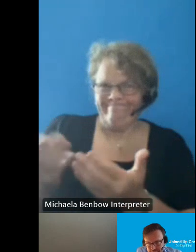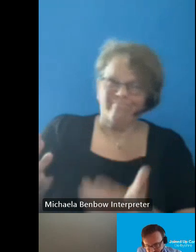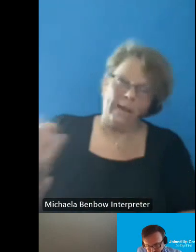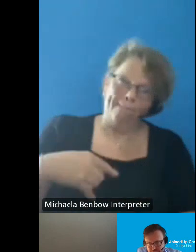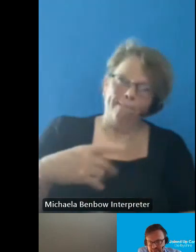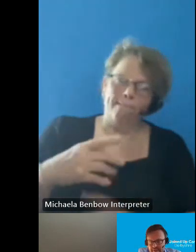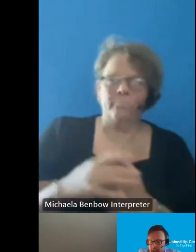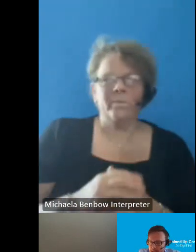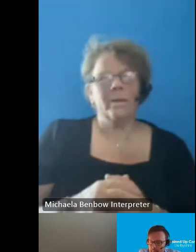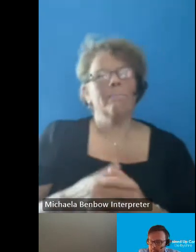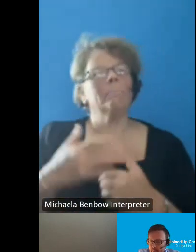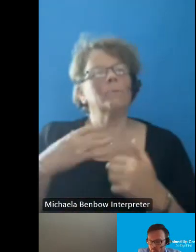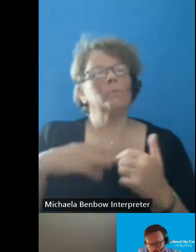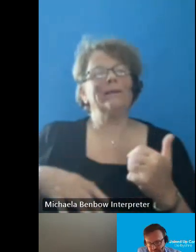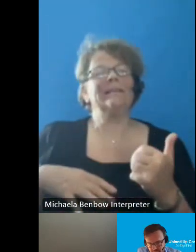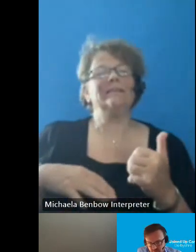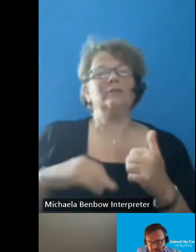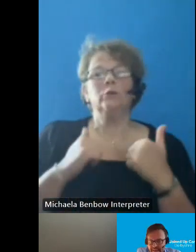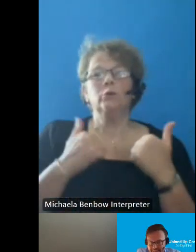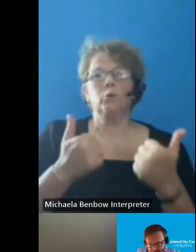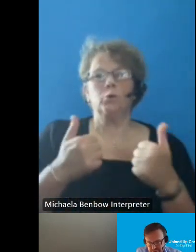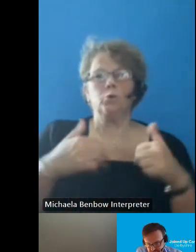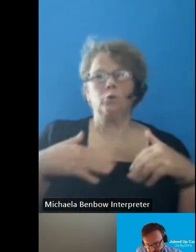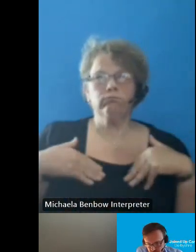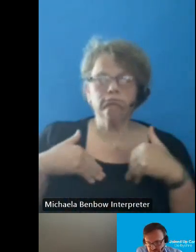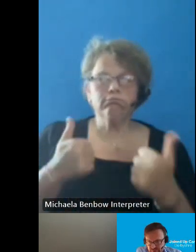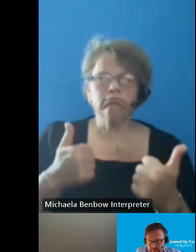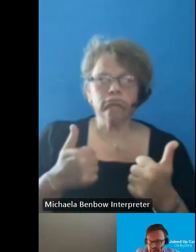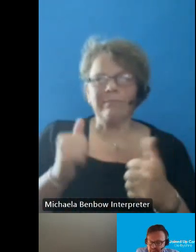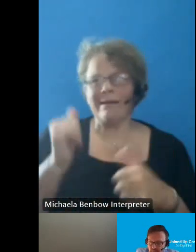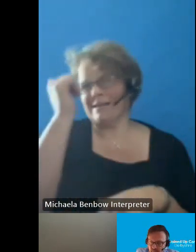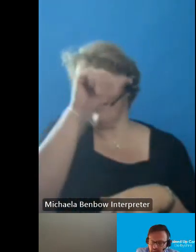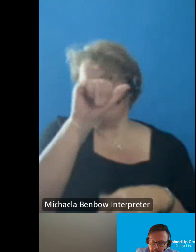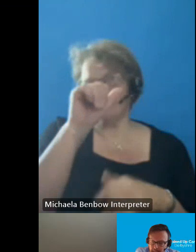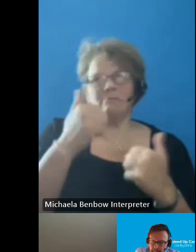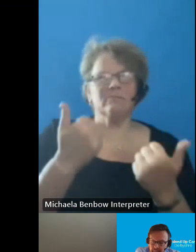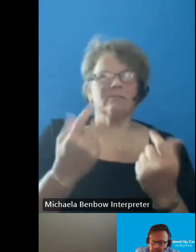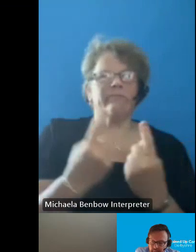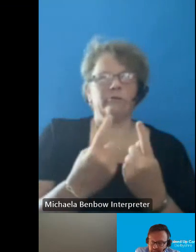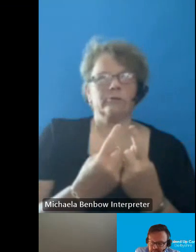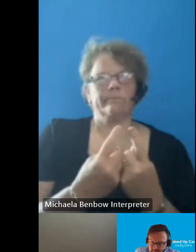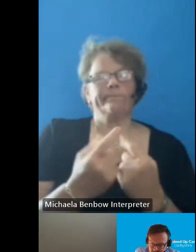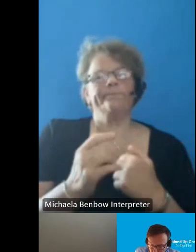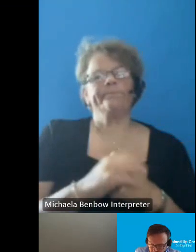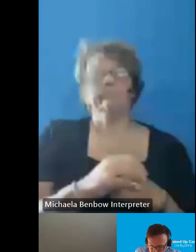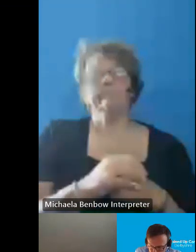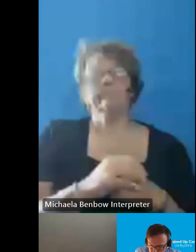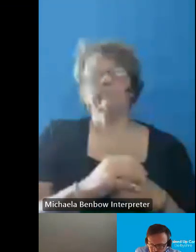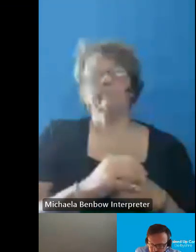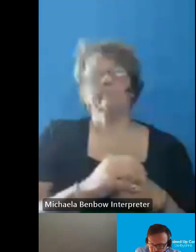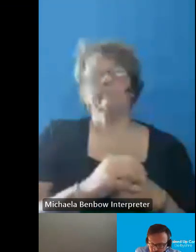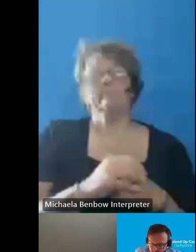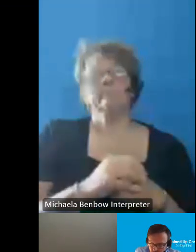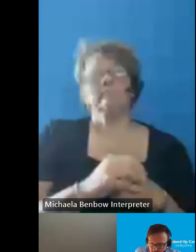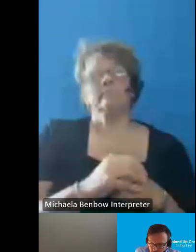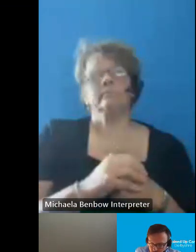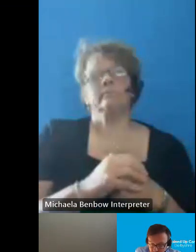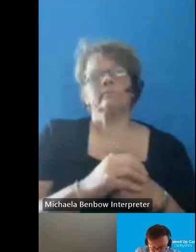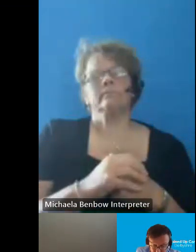a very good, well-developed intelligence function. So that's certainly something that